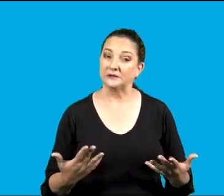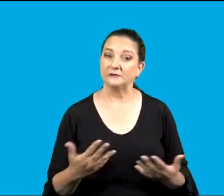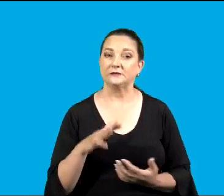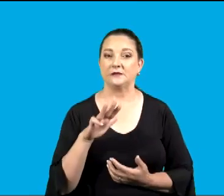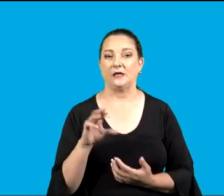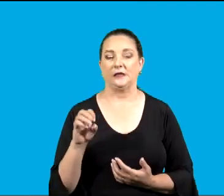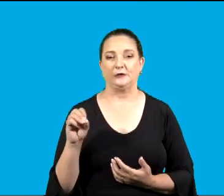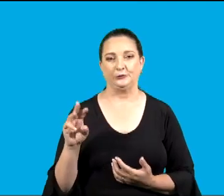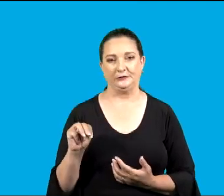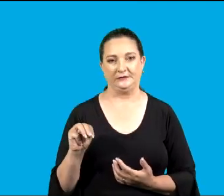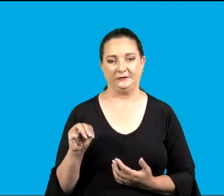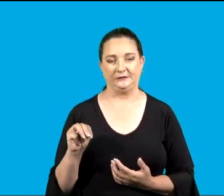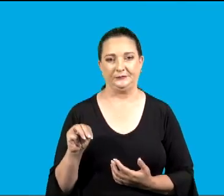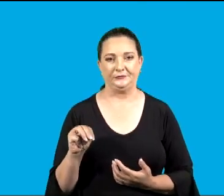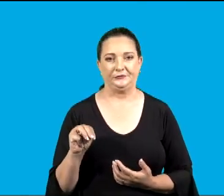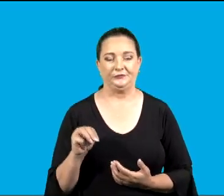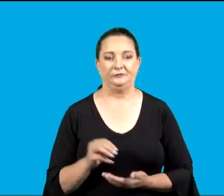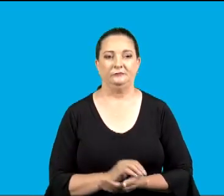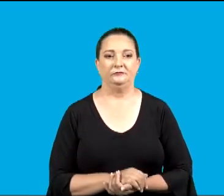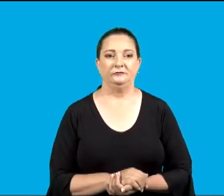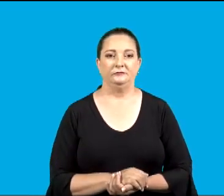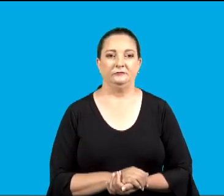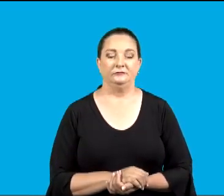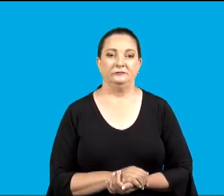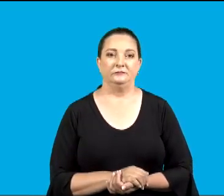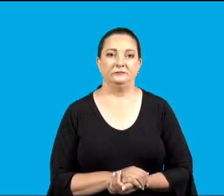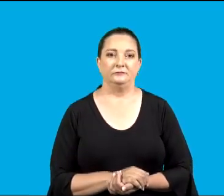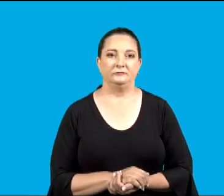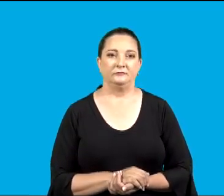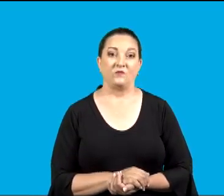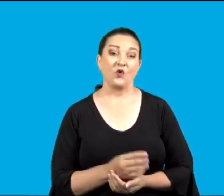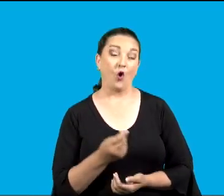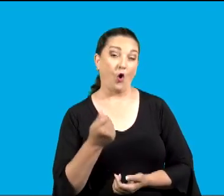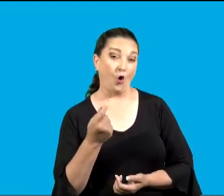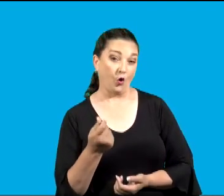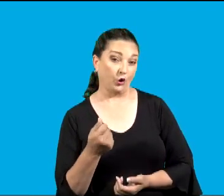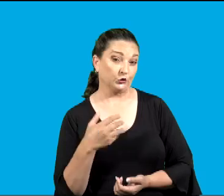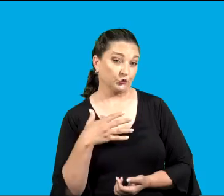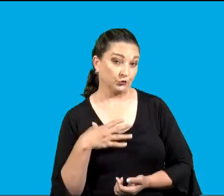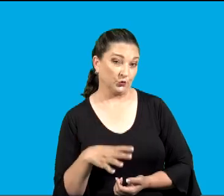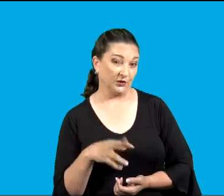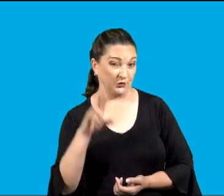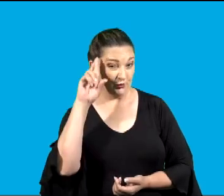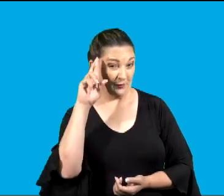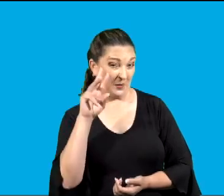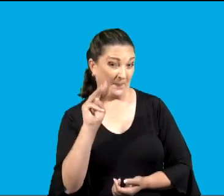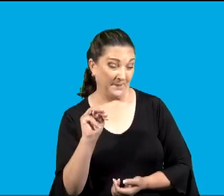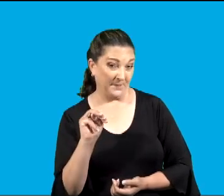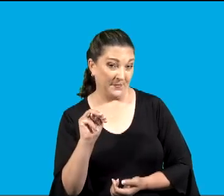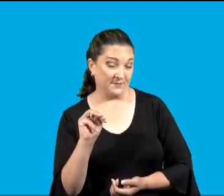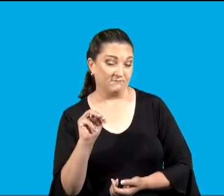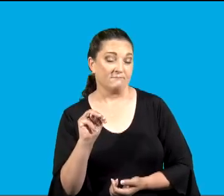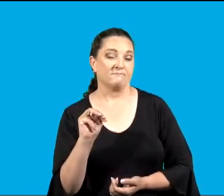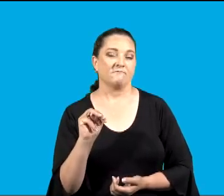900 meters. Now, if you want the cost, because these are